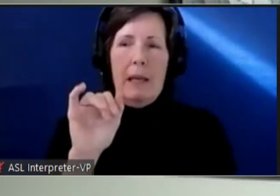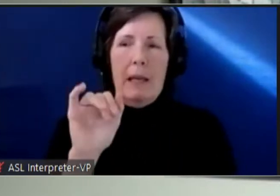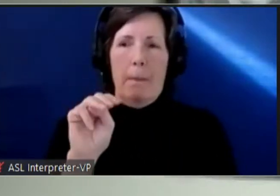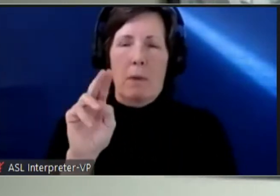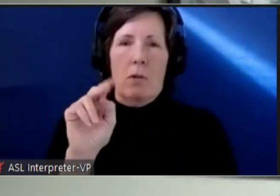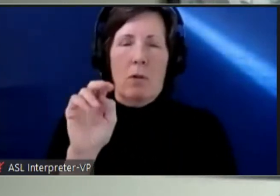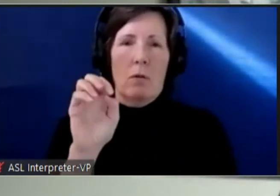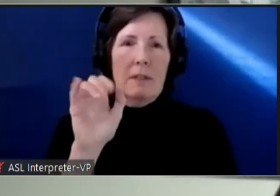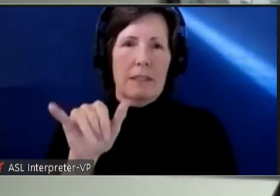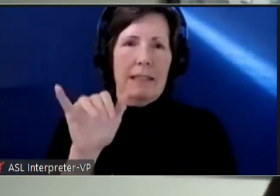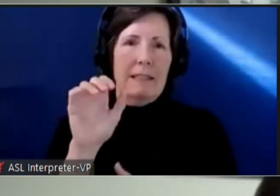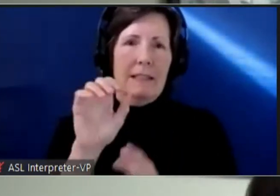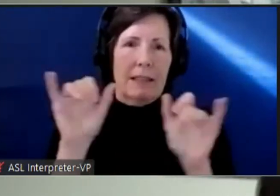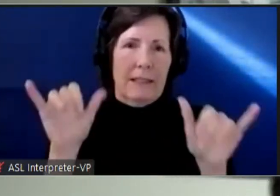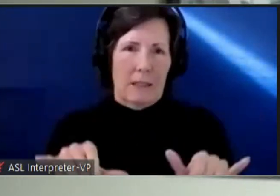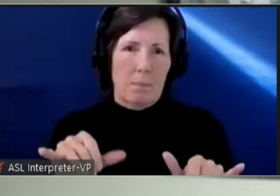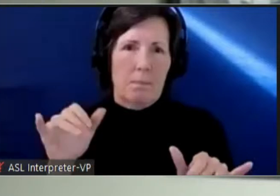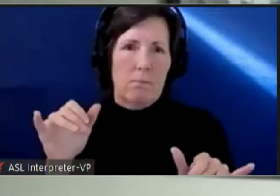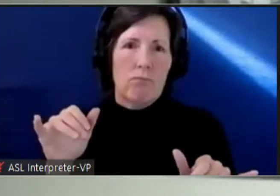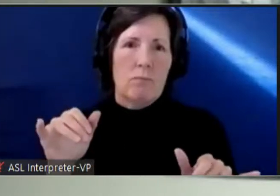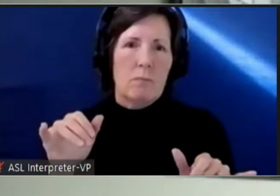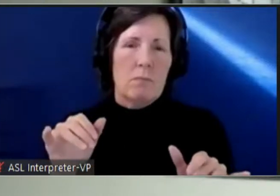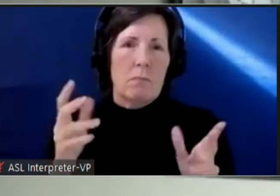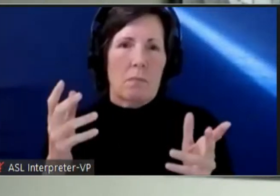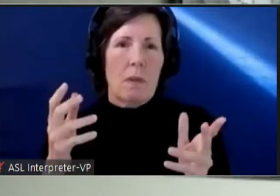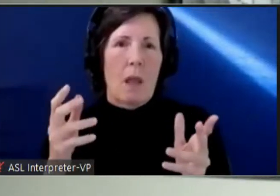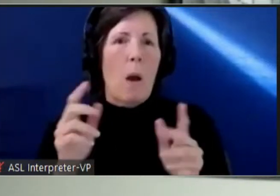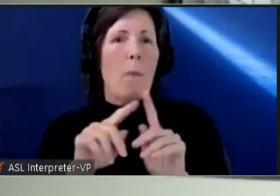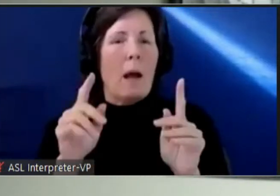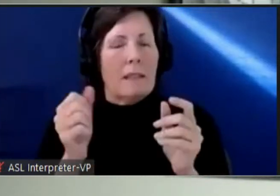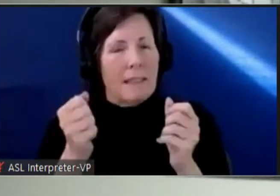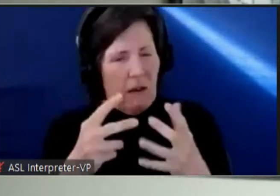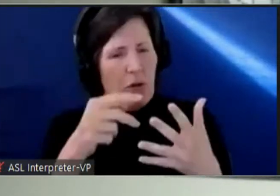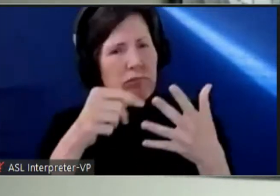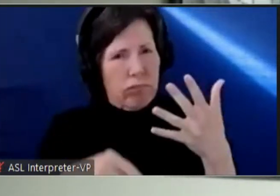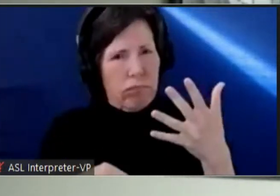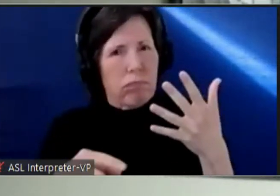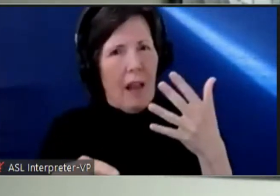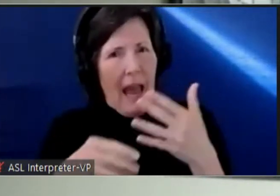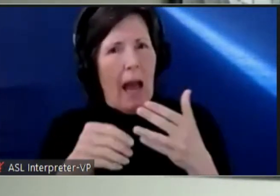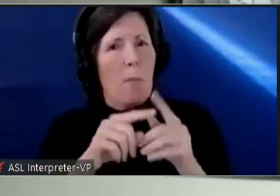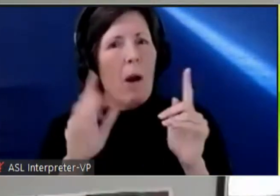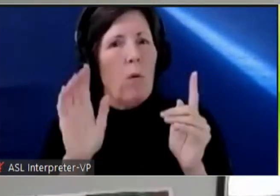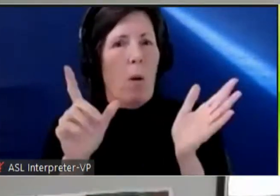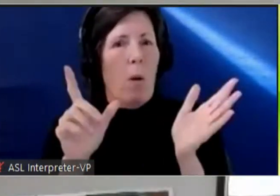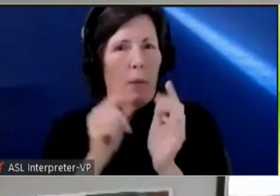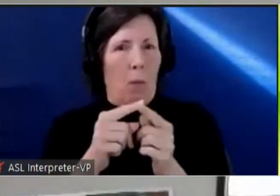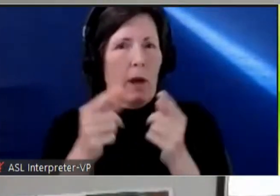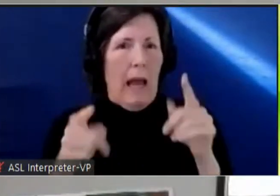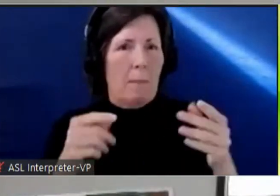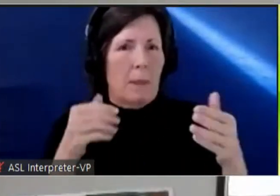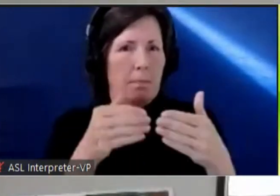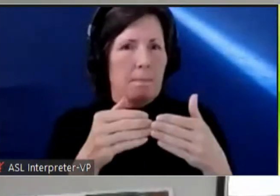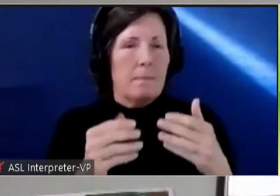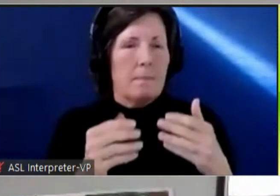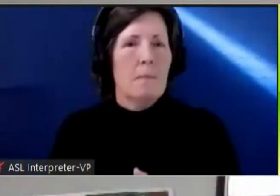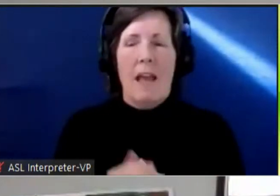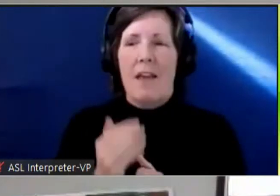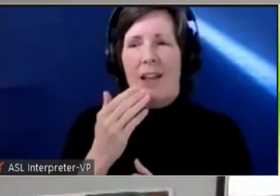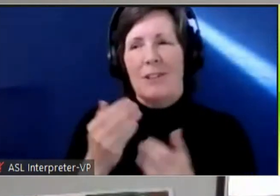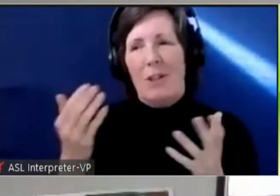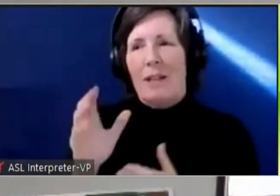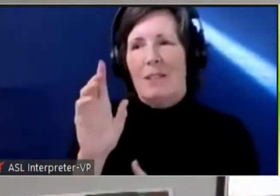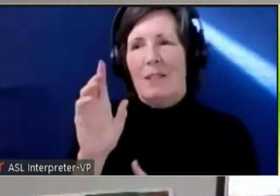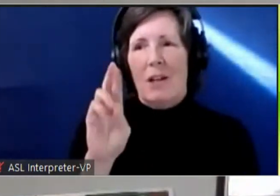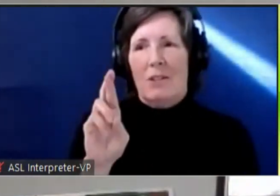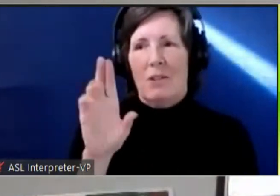And there's several others, but that'll be published when we get to when we do that. Thank you so much, Dr. Coren, and thank you,